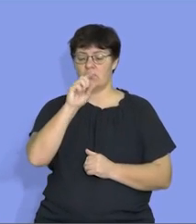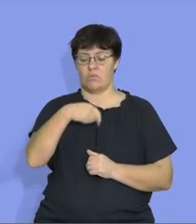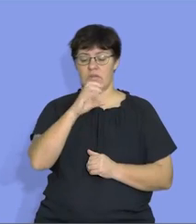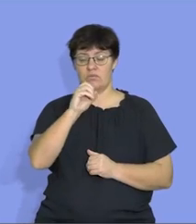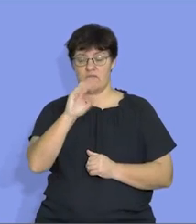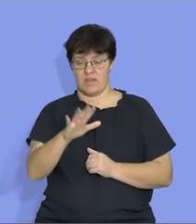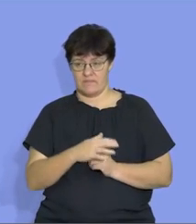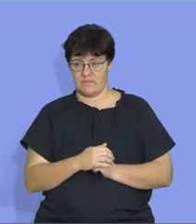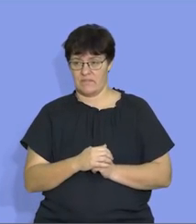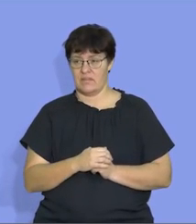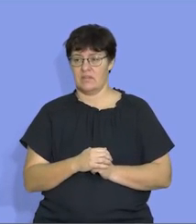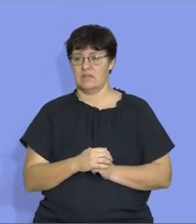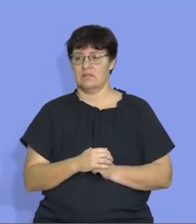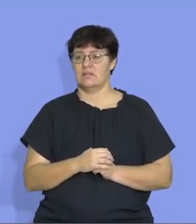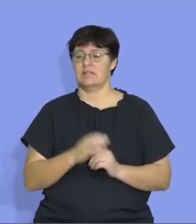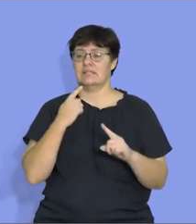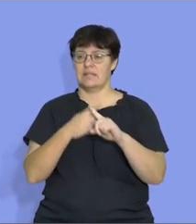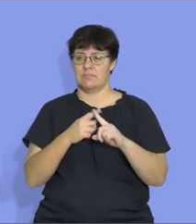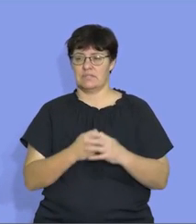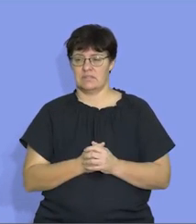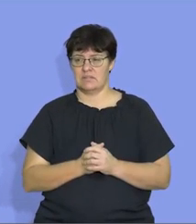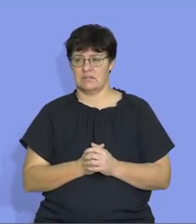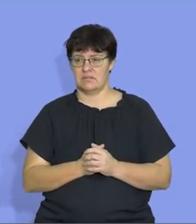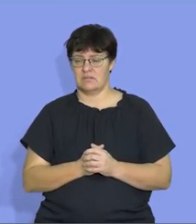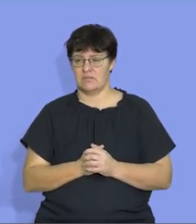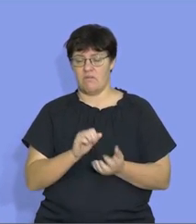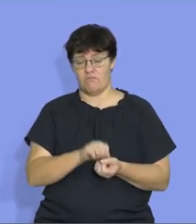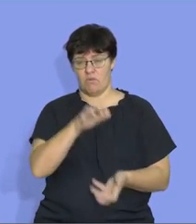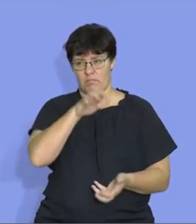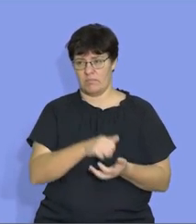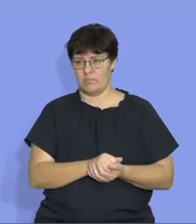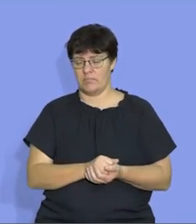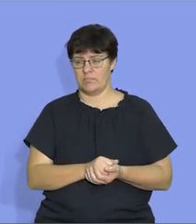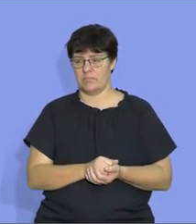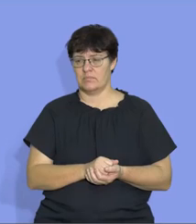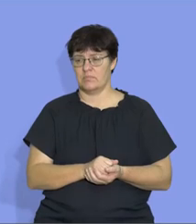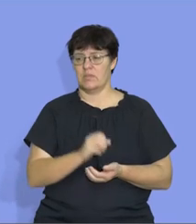is the concentration, multiplied by the volume, which is